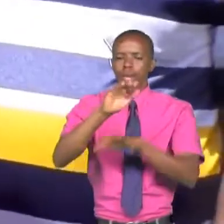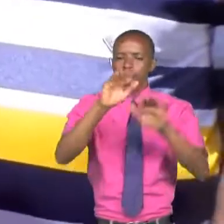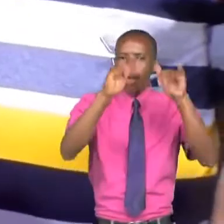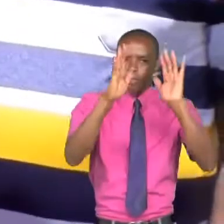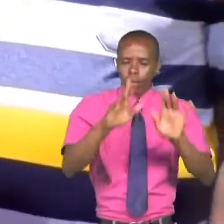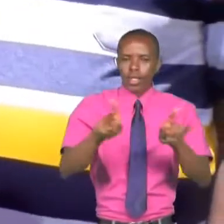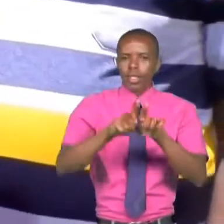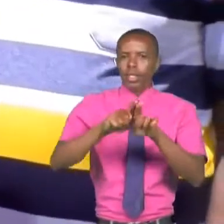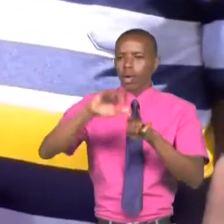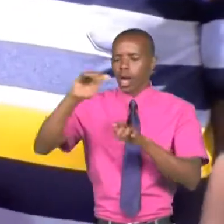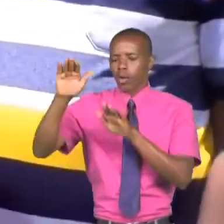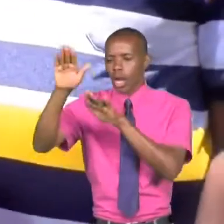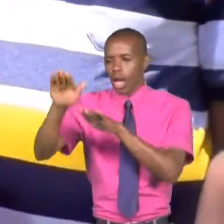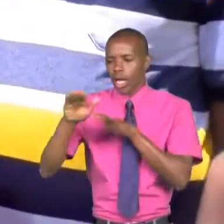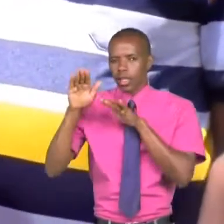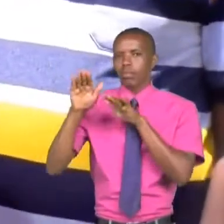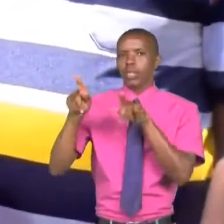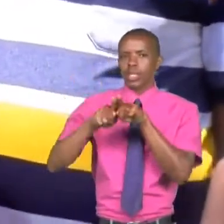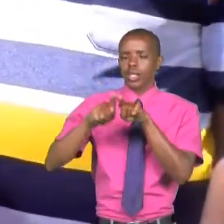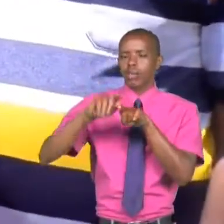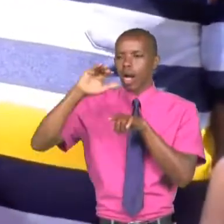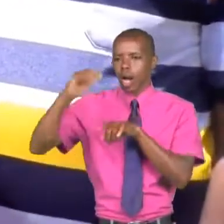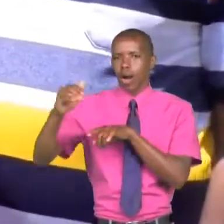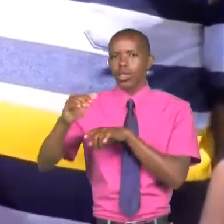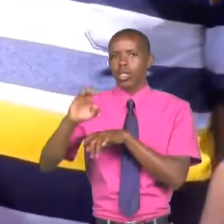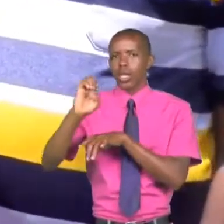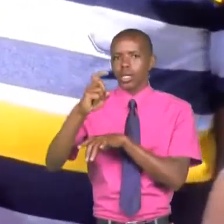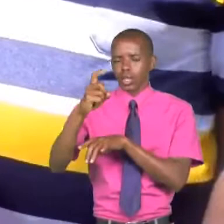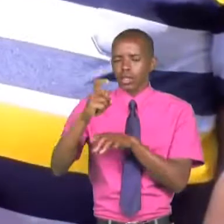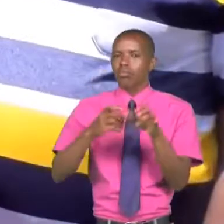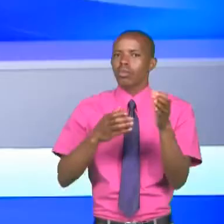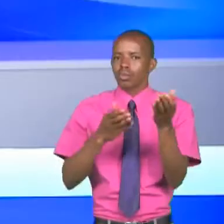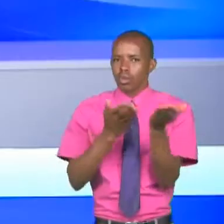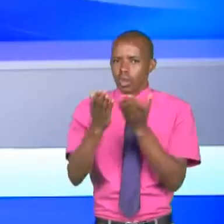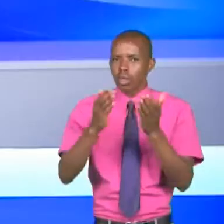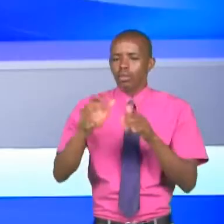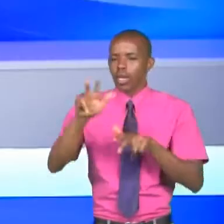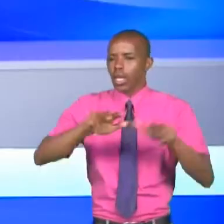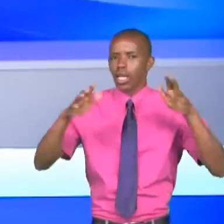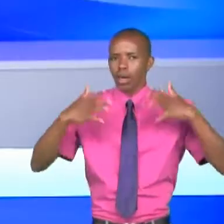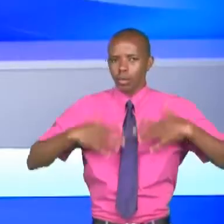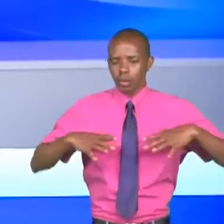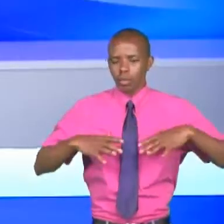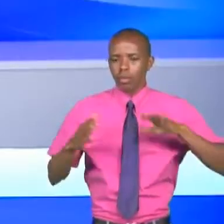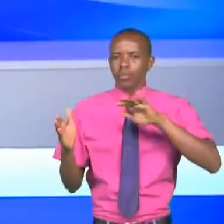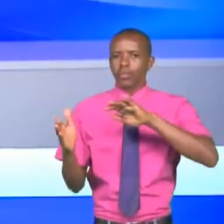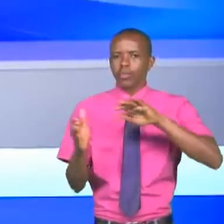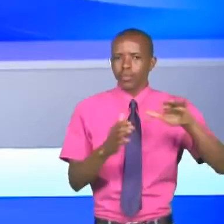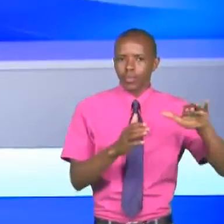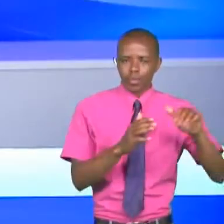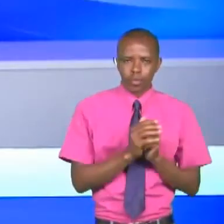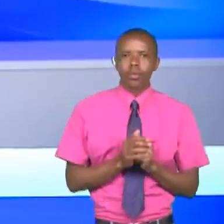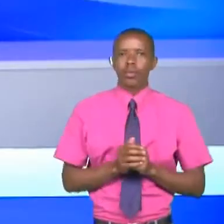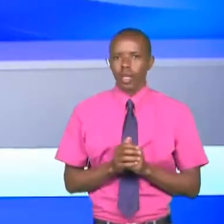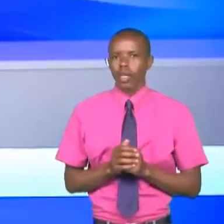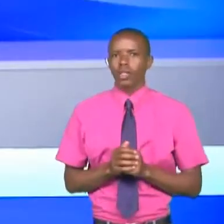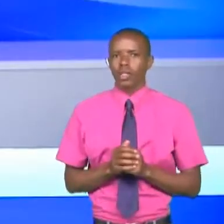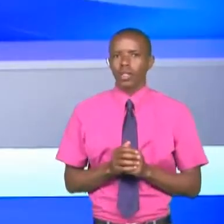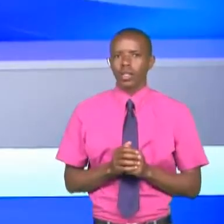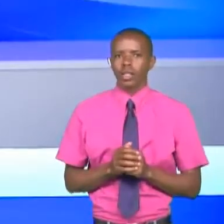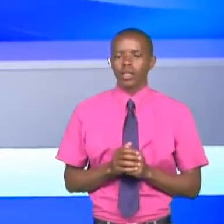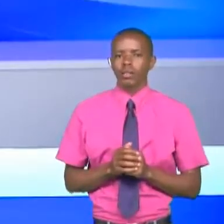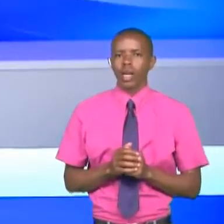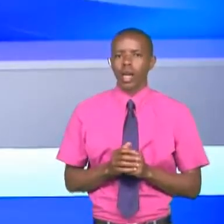county assembly and the county executive in order to serve Kirinyaga people. Now, on our continuous series about the